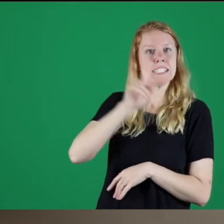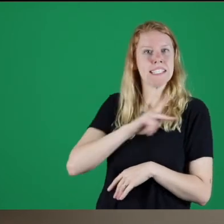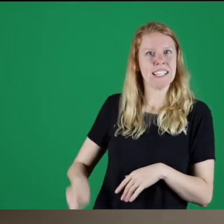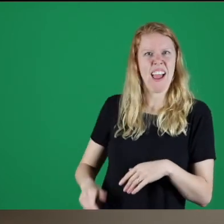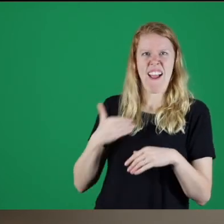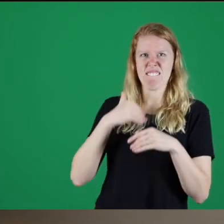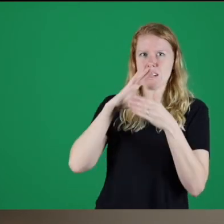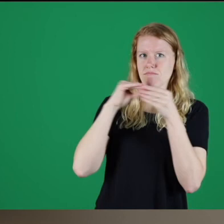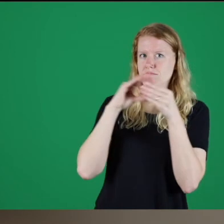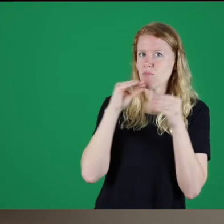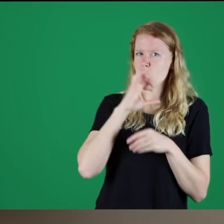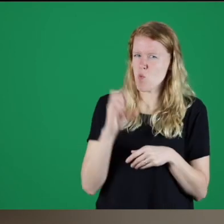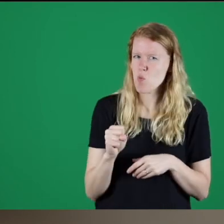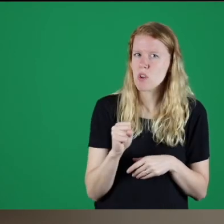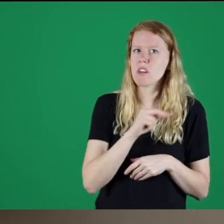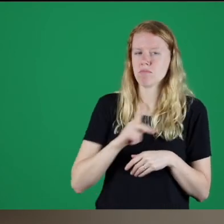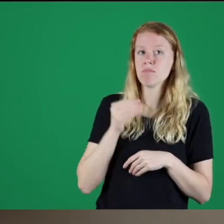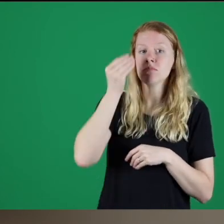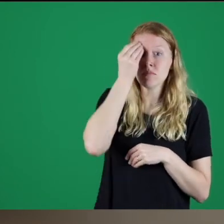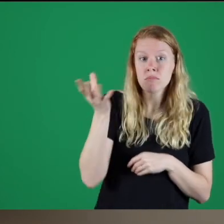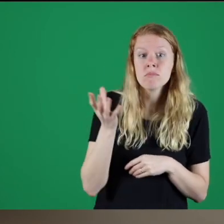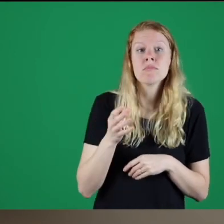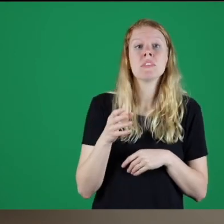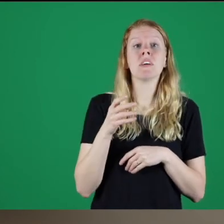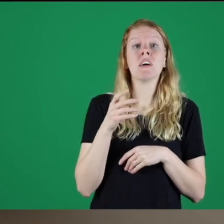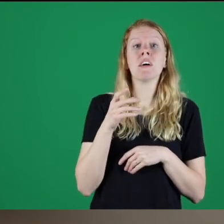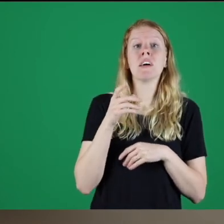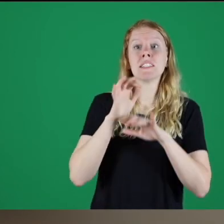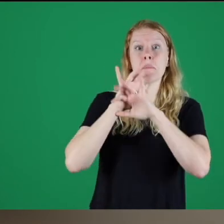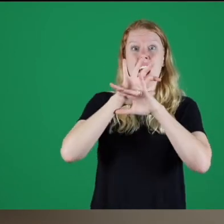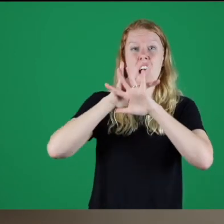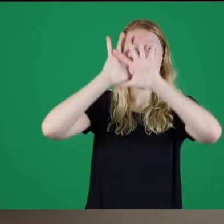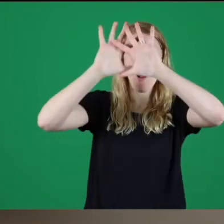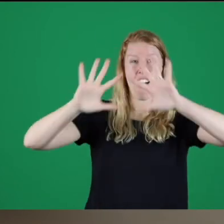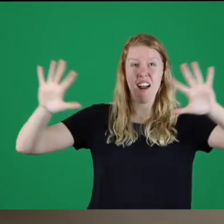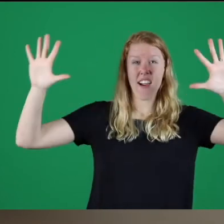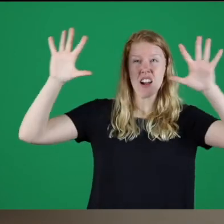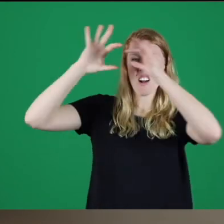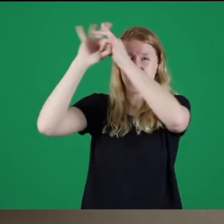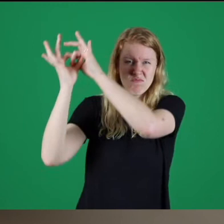with them. When spider webs unite, they can tie up a lion.